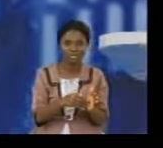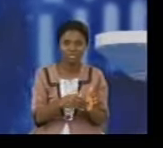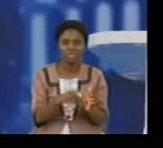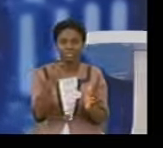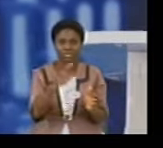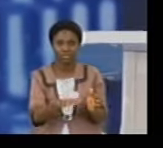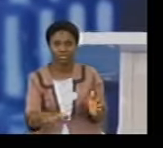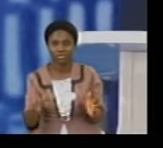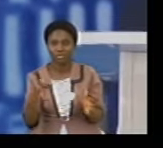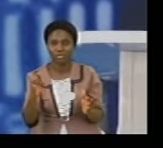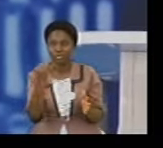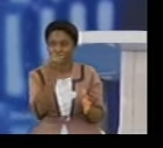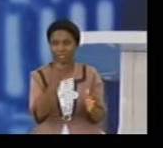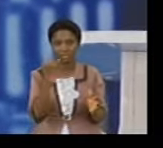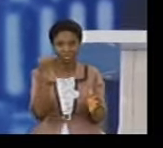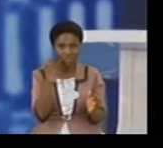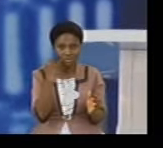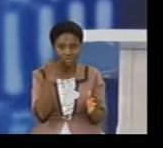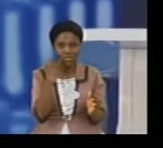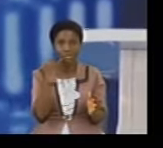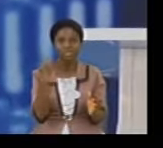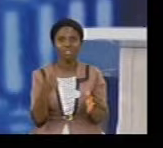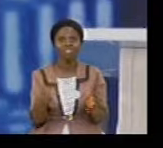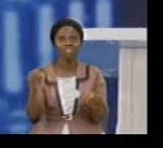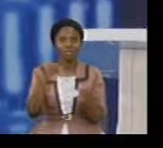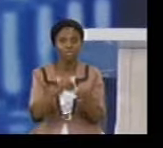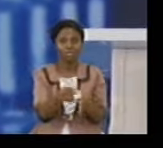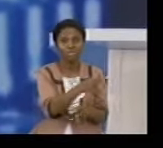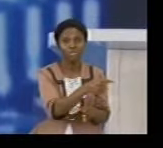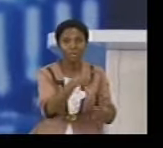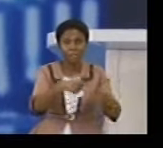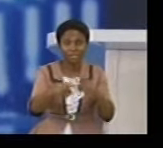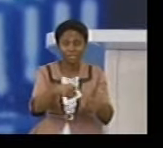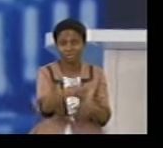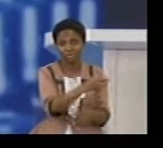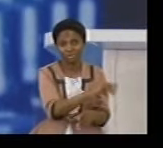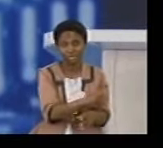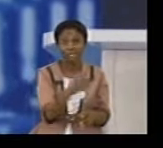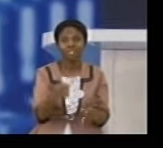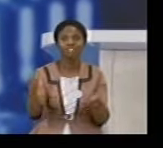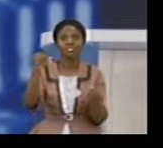of Israel. The more they persecuted them, the more